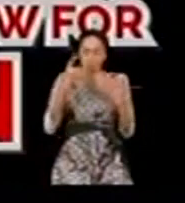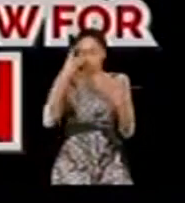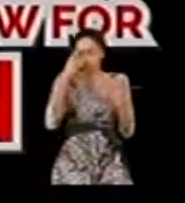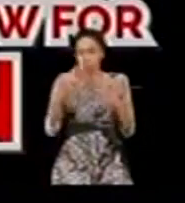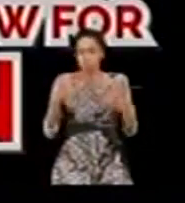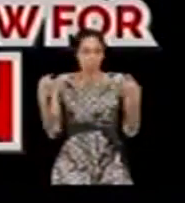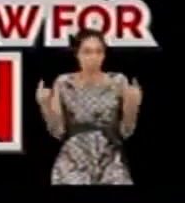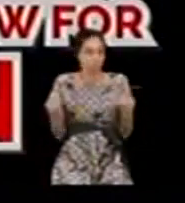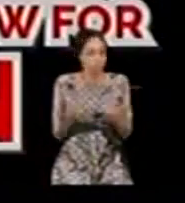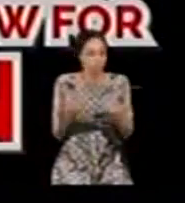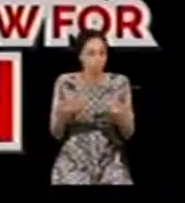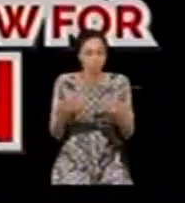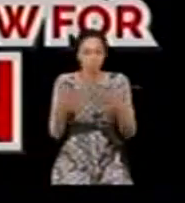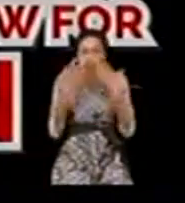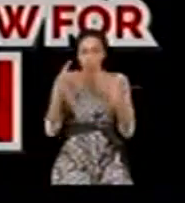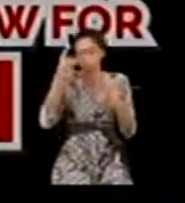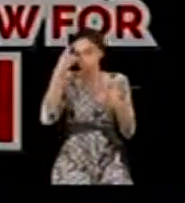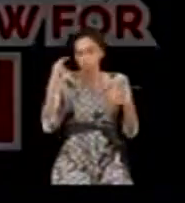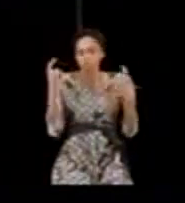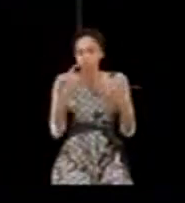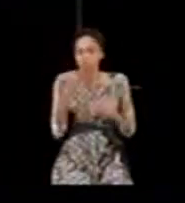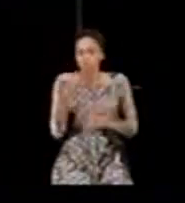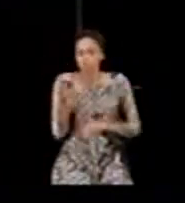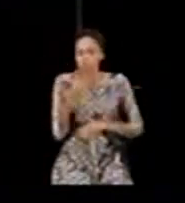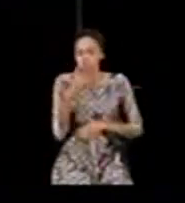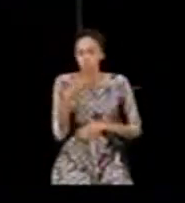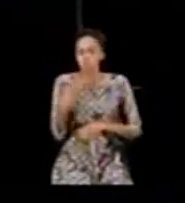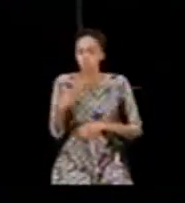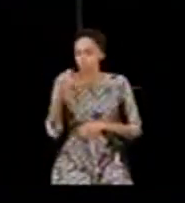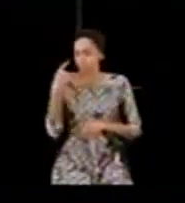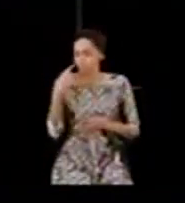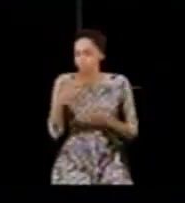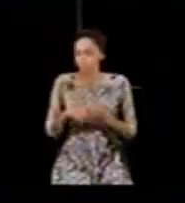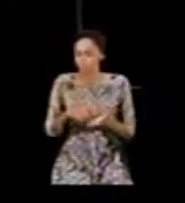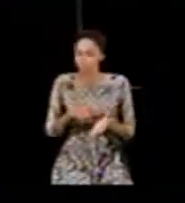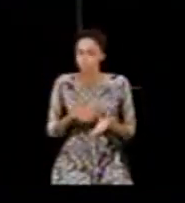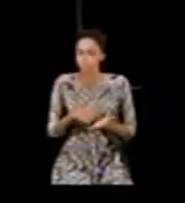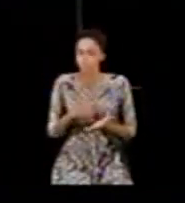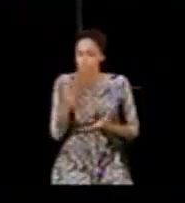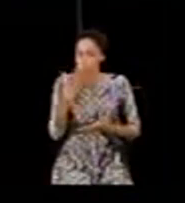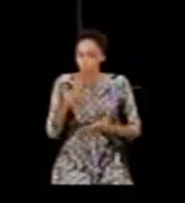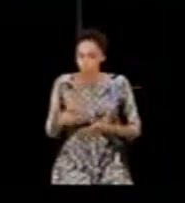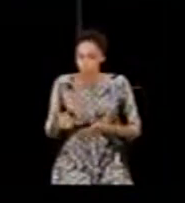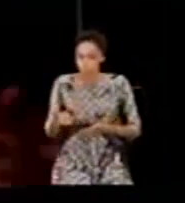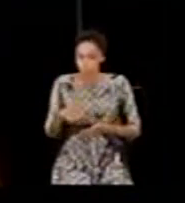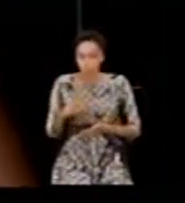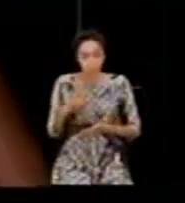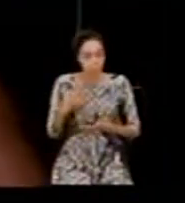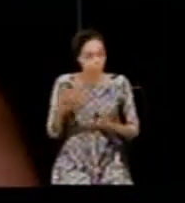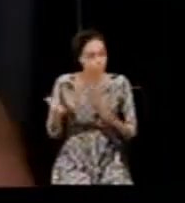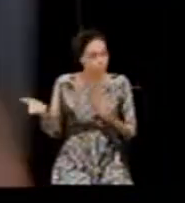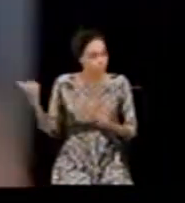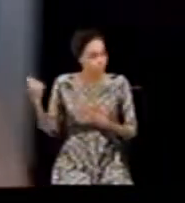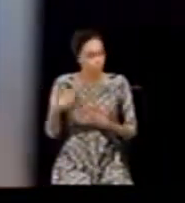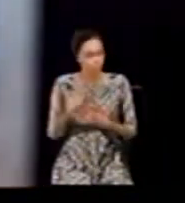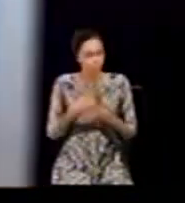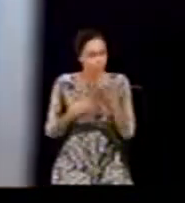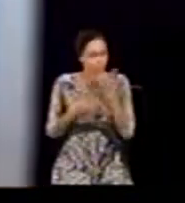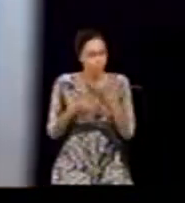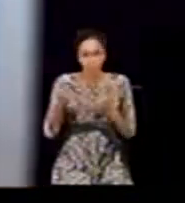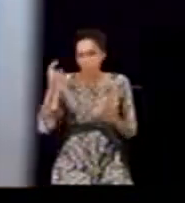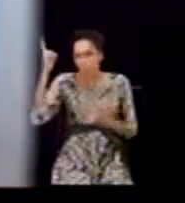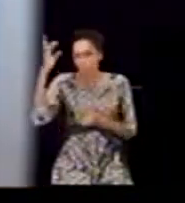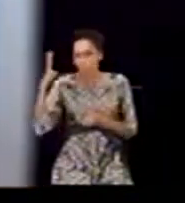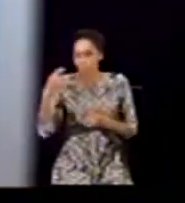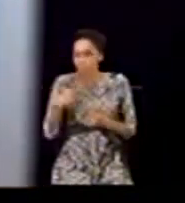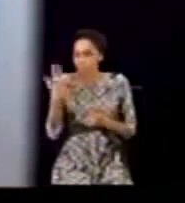Sorrow for sin, that is, you now realize this is wrong. I've been walking against God. I've been talking against